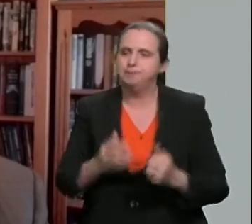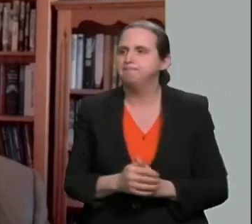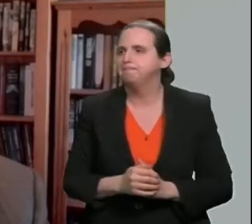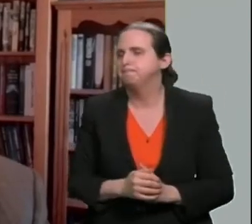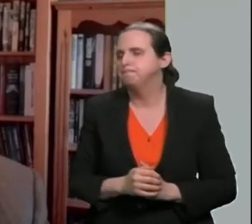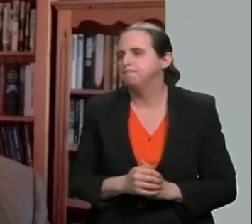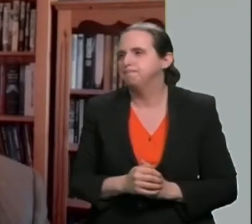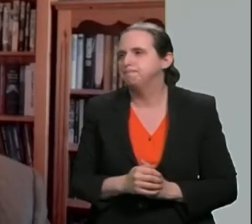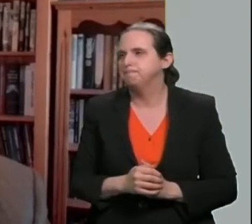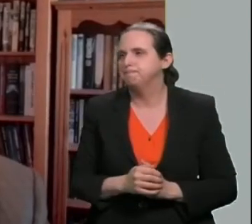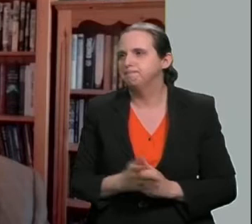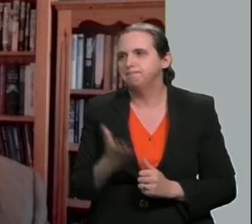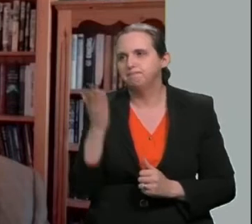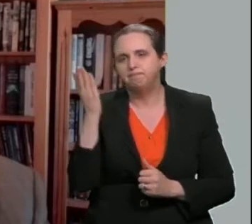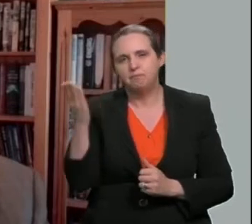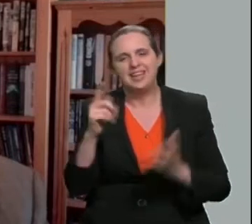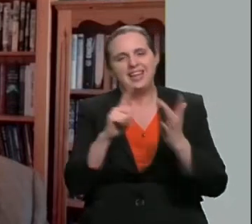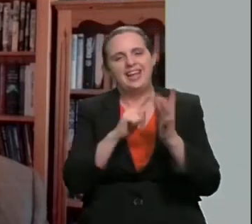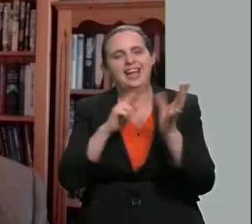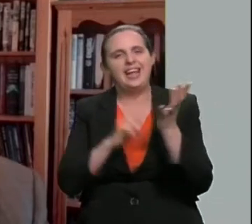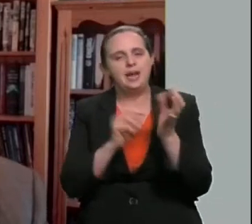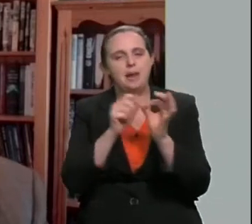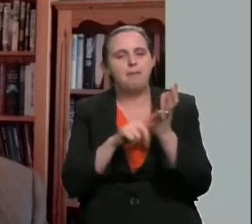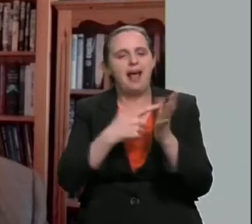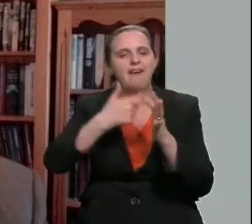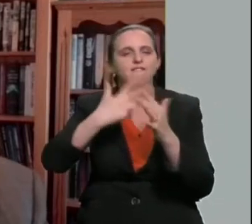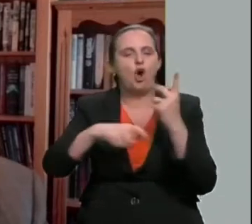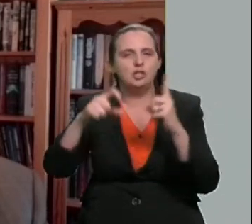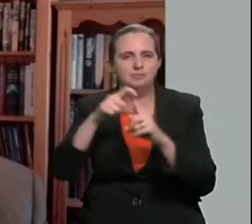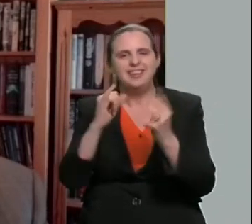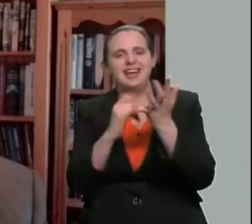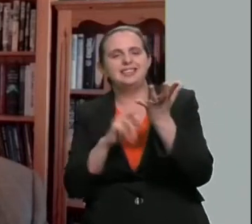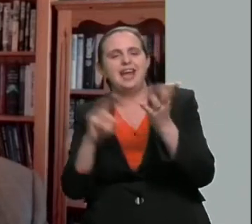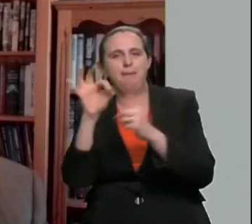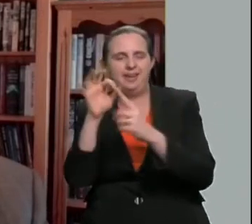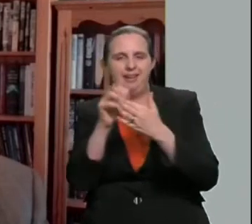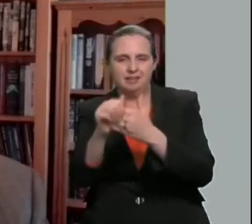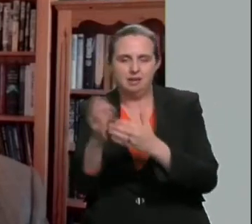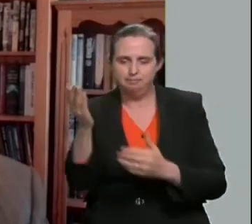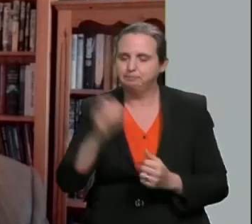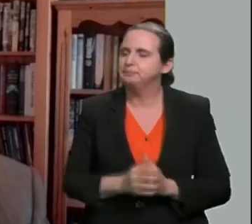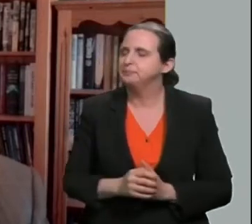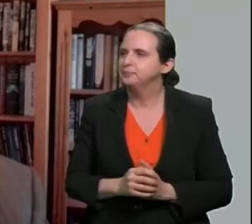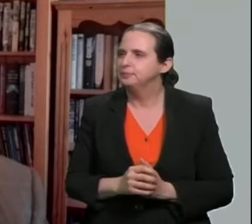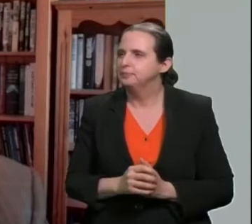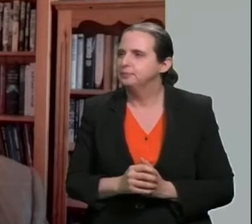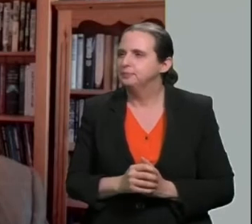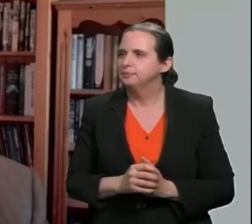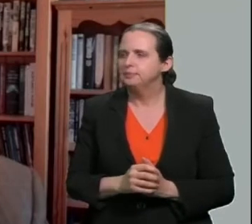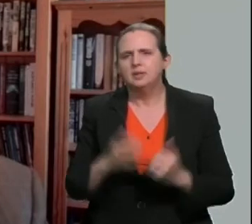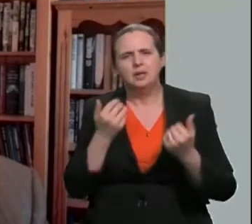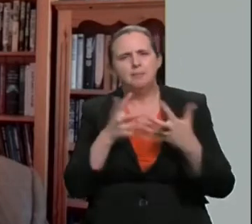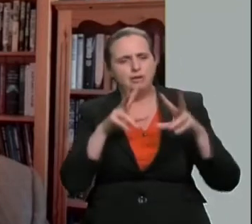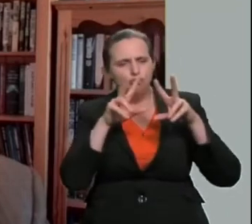Speaker. New research from the Joseph Rowntree Foundation and the baby bank charity Little Village has revealed that 1.3